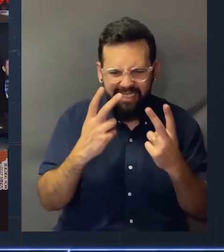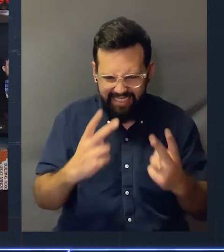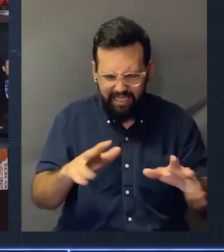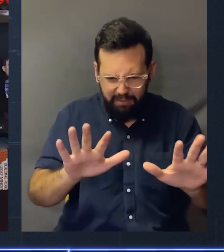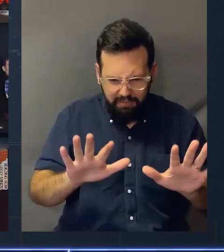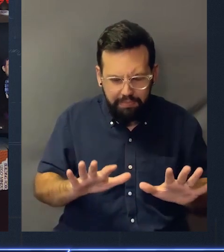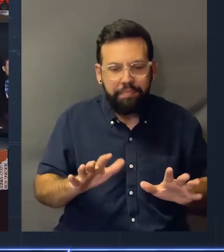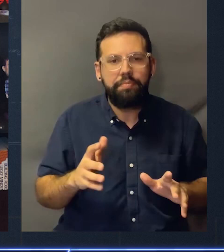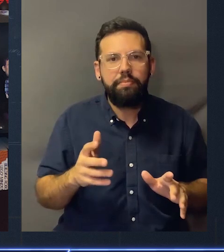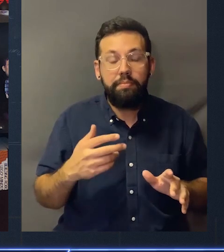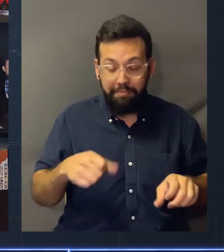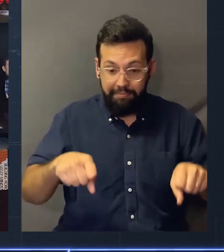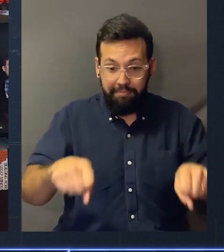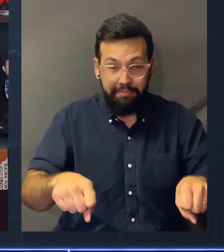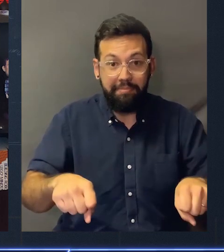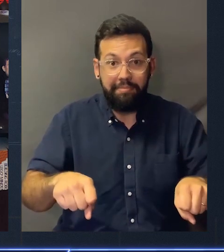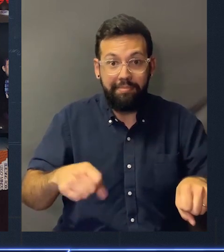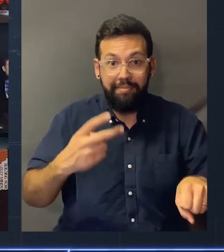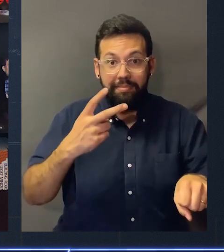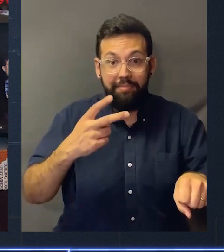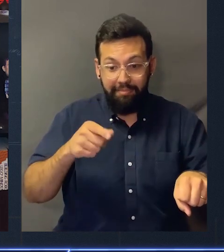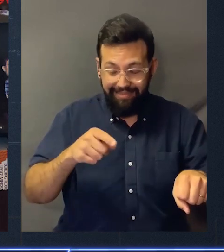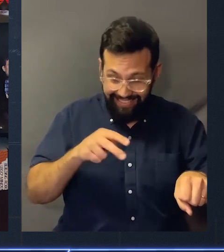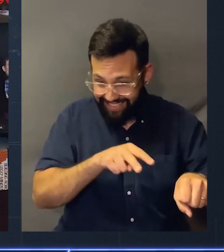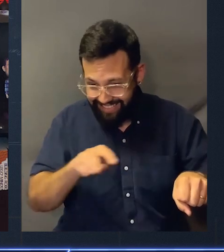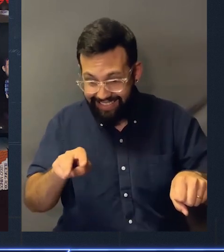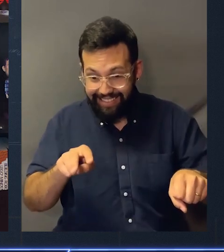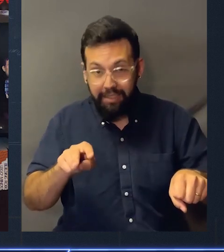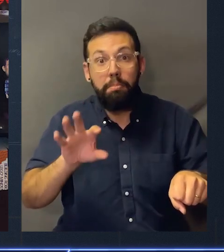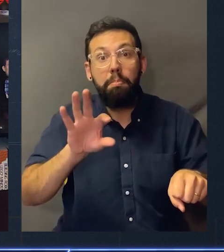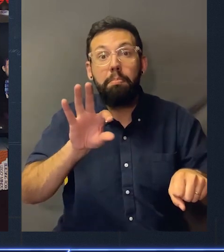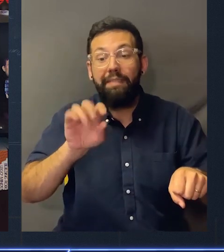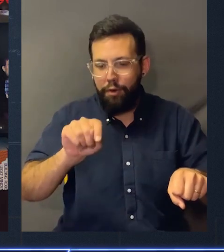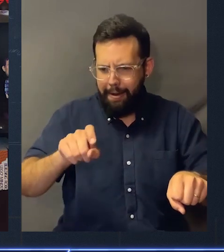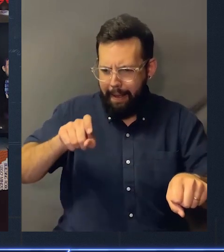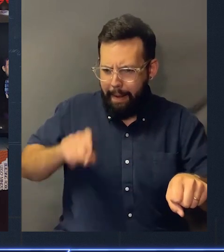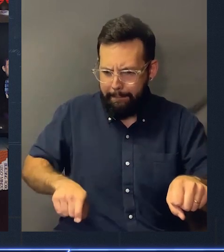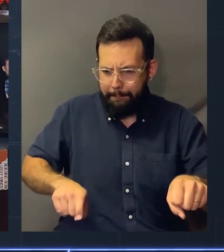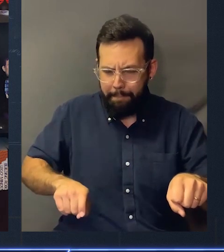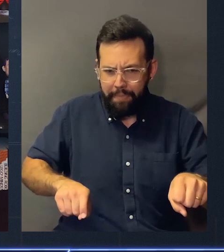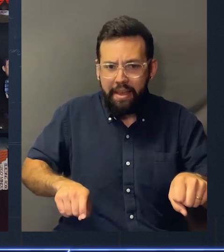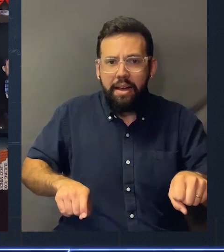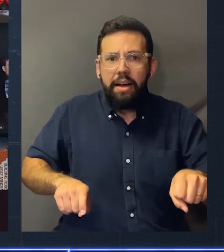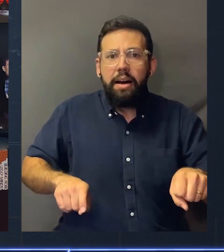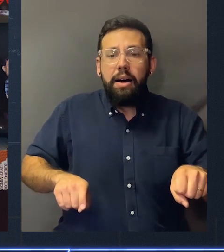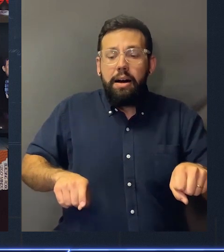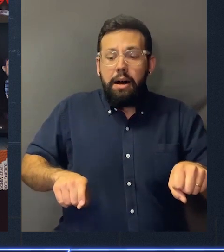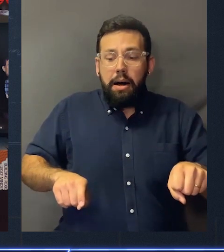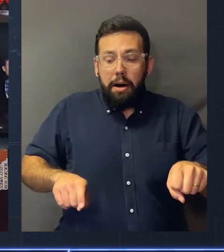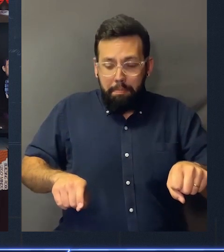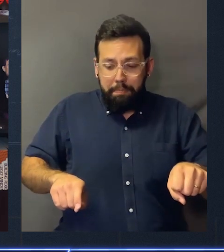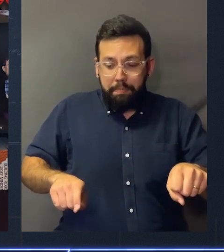down. I find a place to put one foot. I take a really, really deep breath. I gingerly lift my